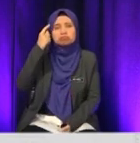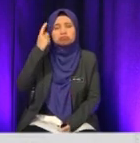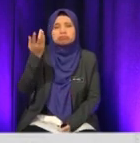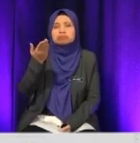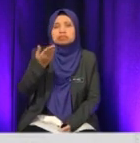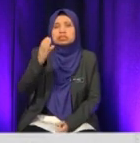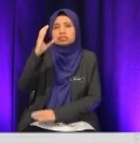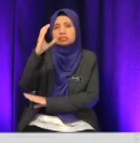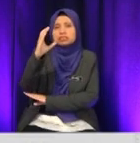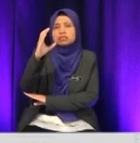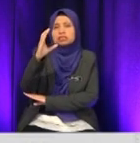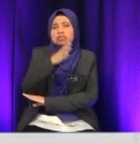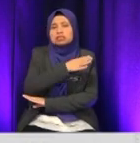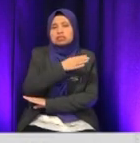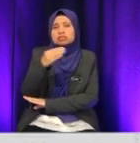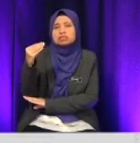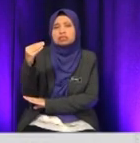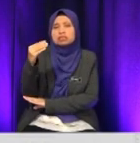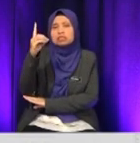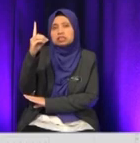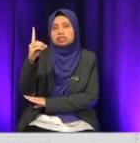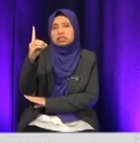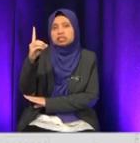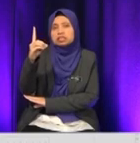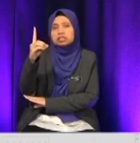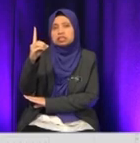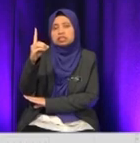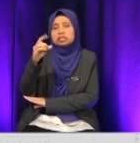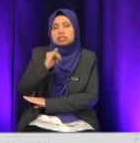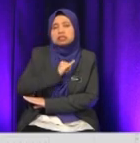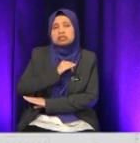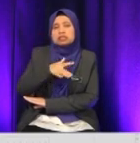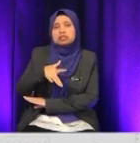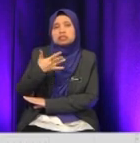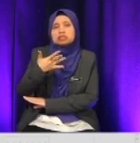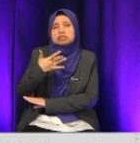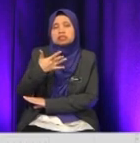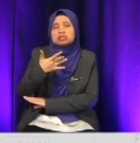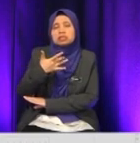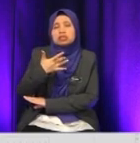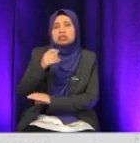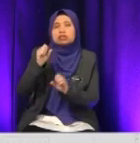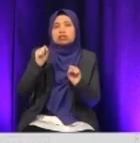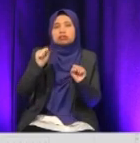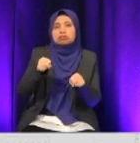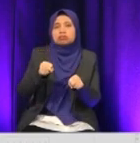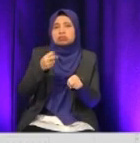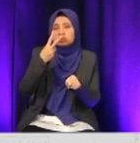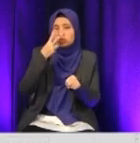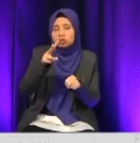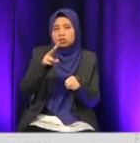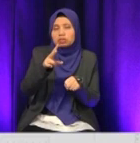C and then D. But I heard something about passing a police check, yes, and making